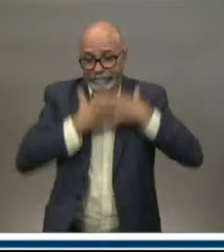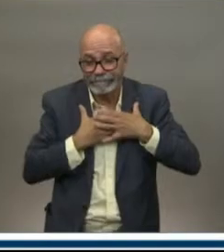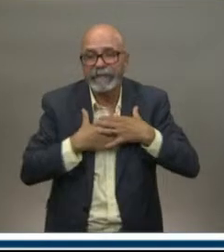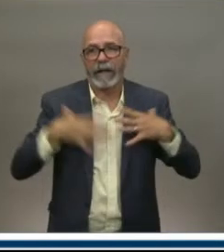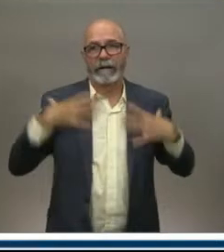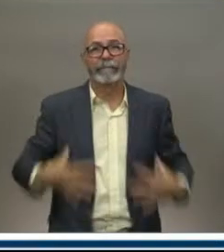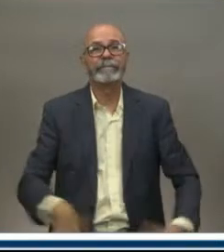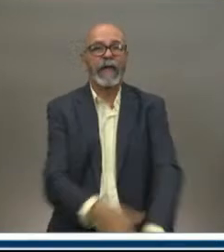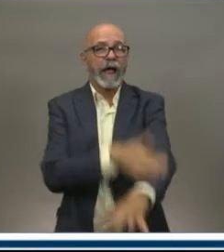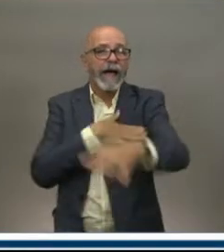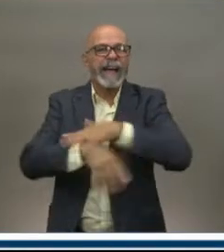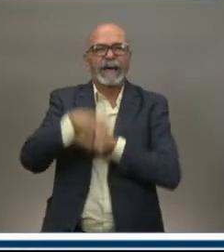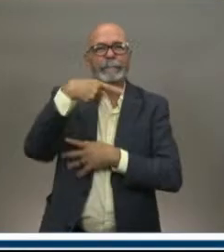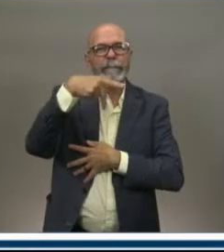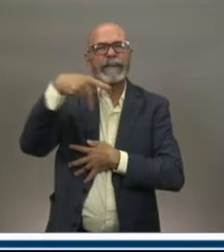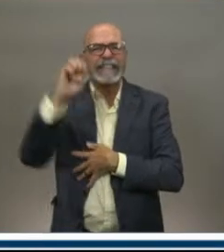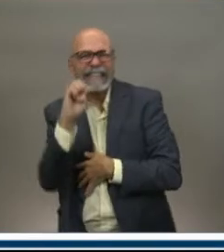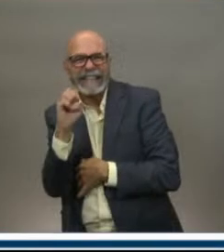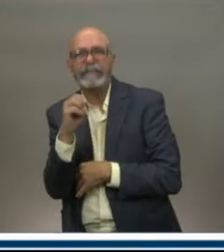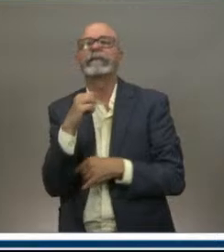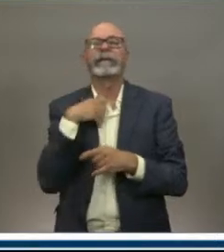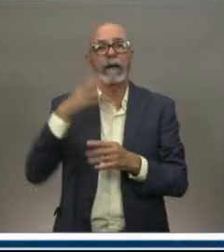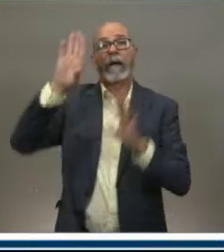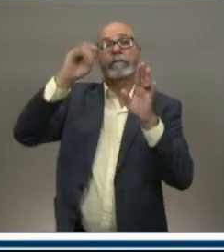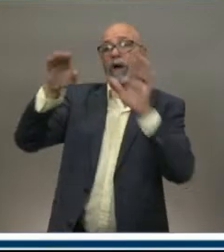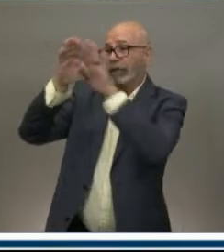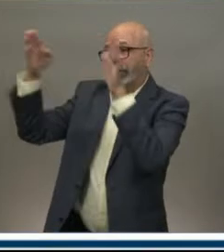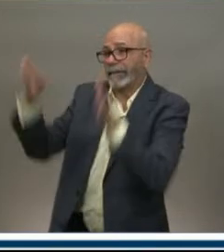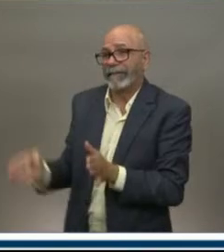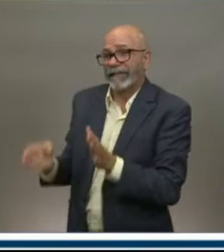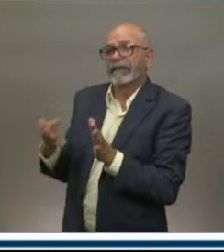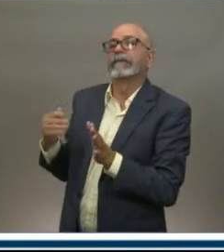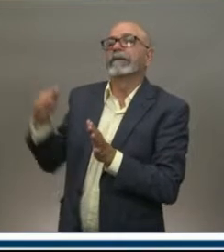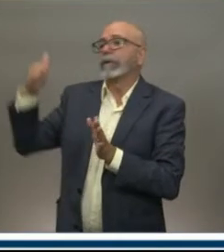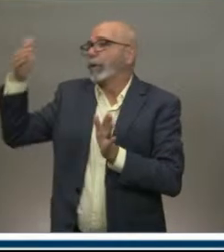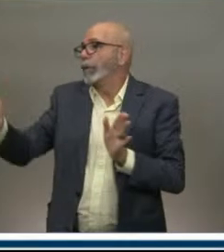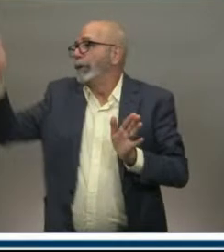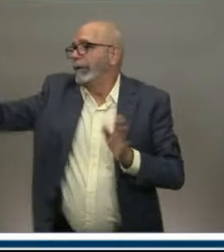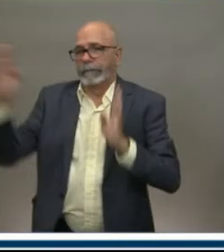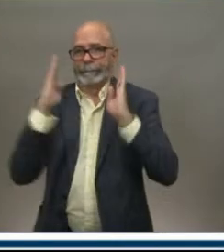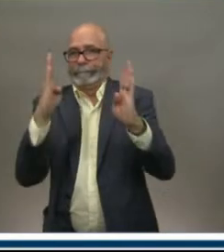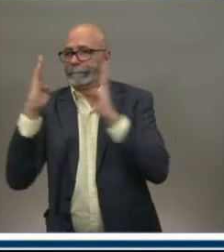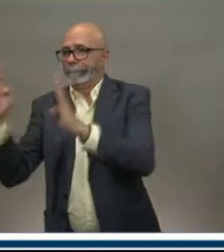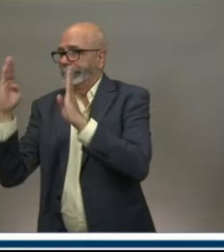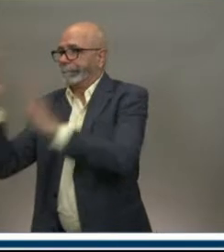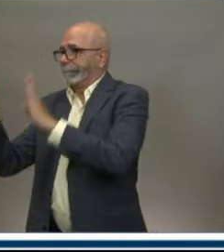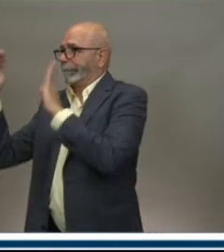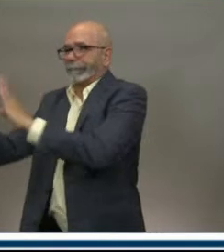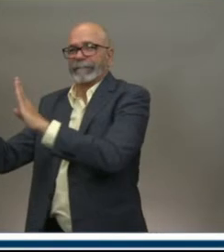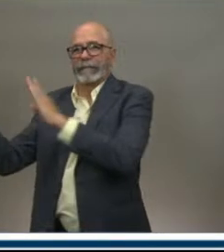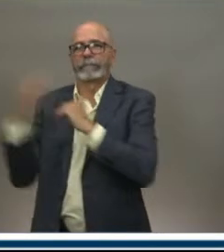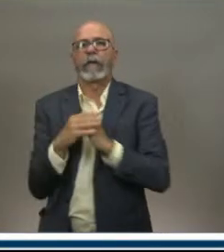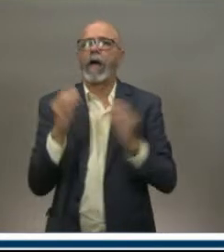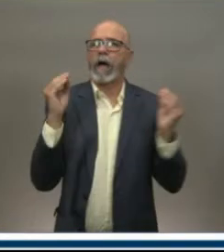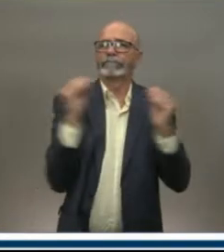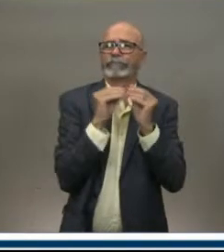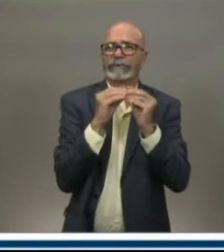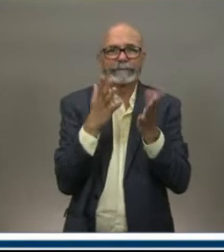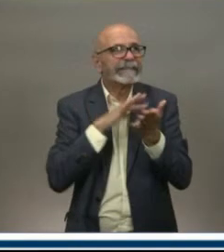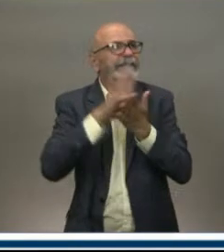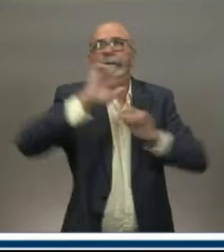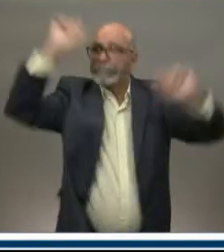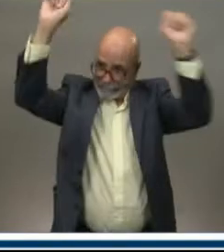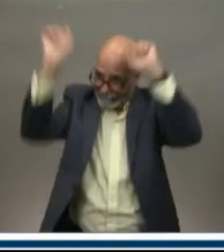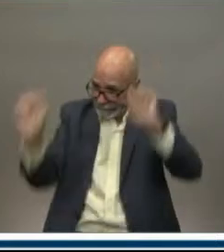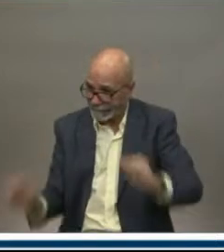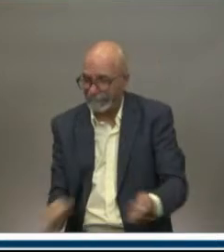and more. We'll provide funding to support additional cleaning. which could include hiring additional staff or